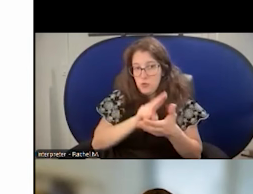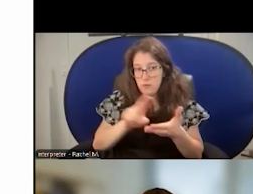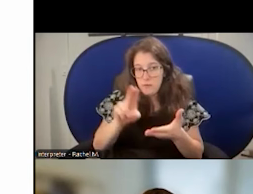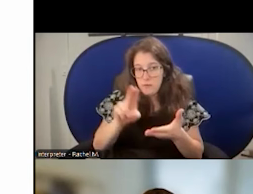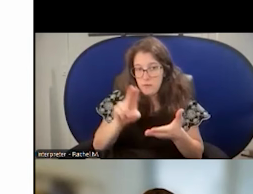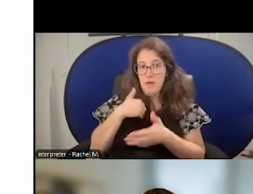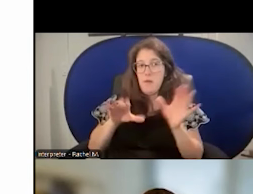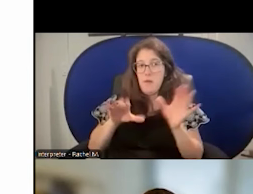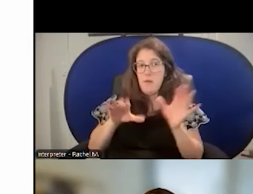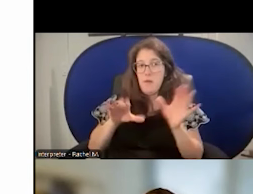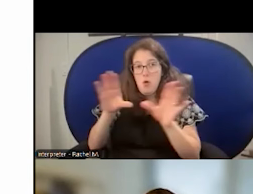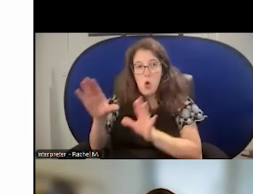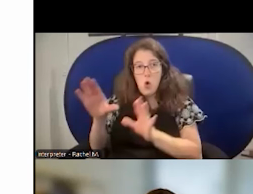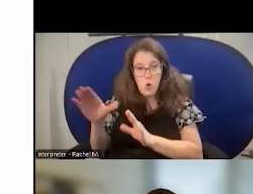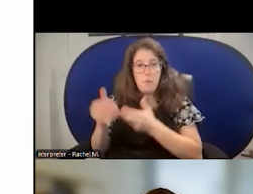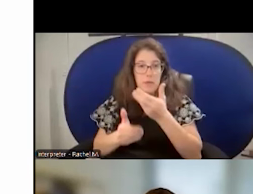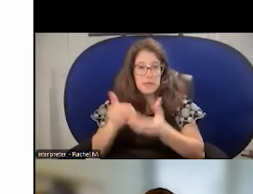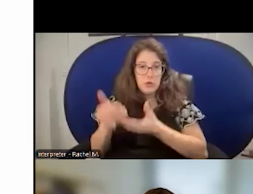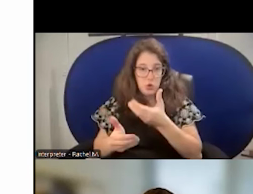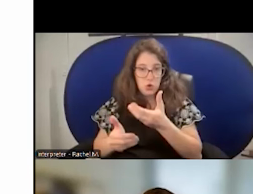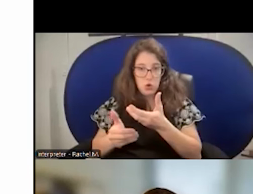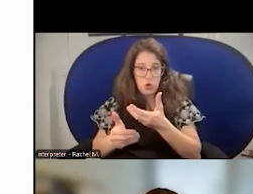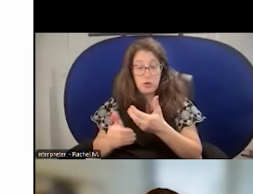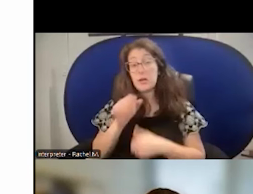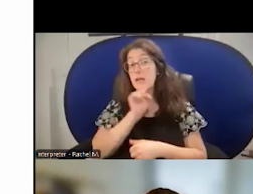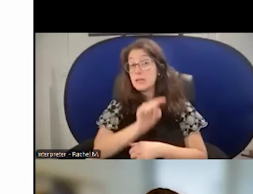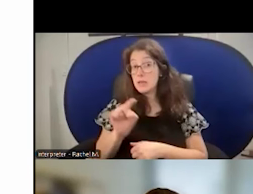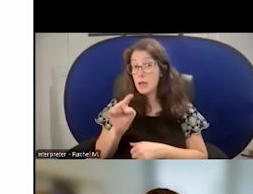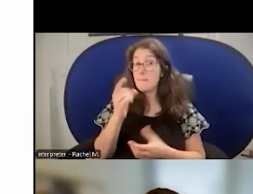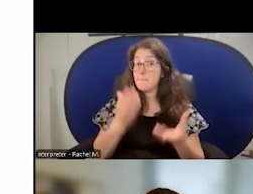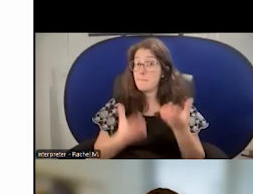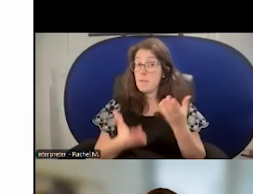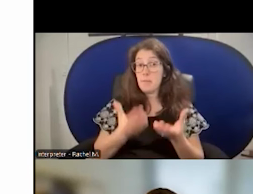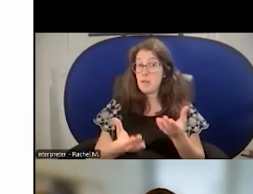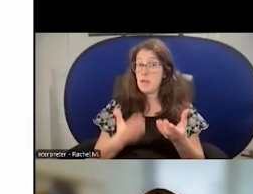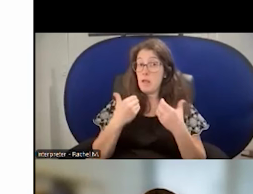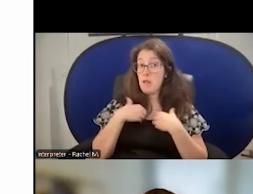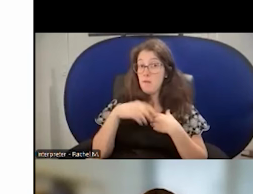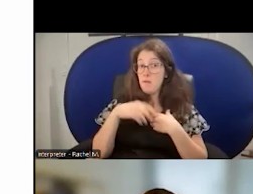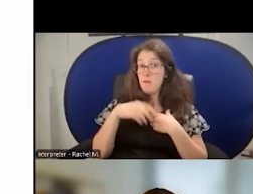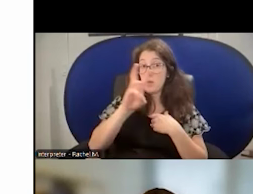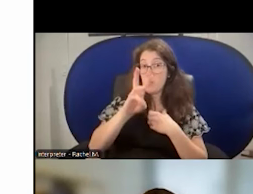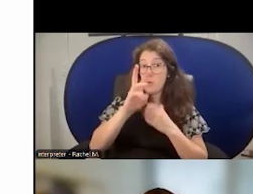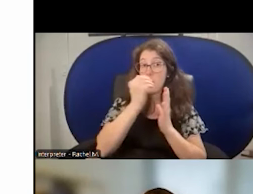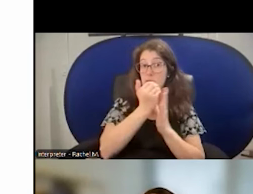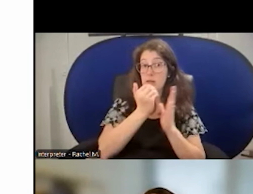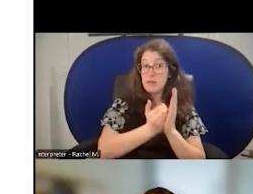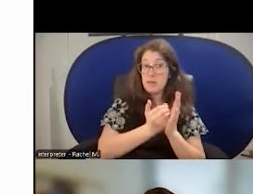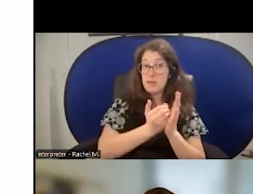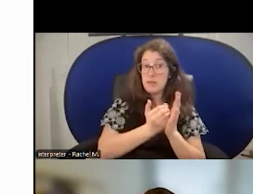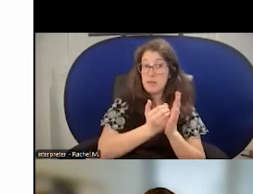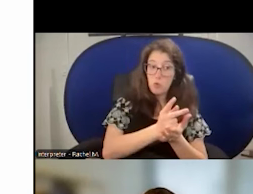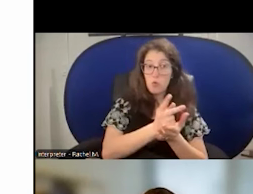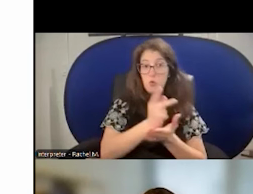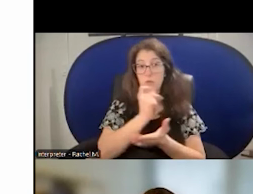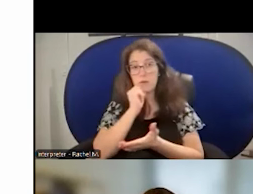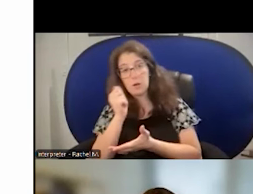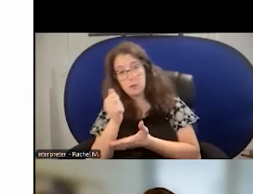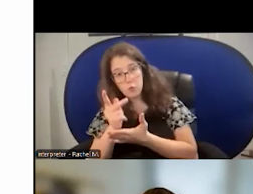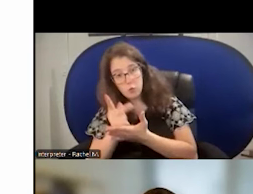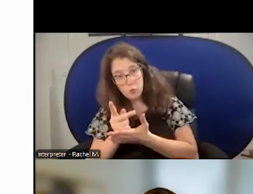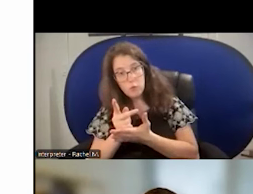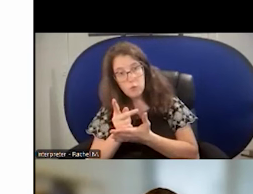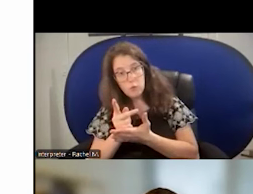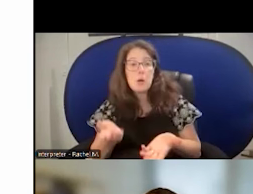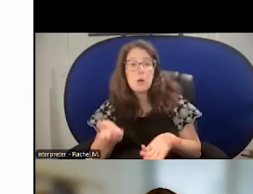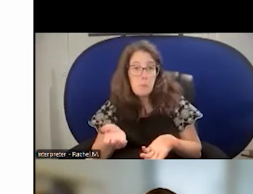own set of procedures. Some universities may already have a place where you can look at approved and unapproved software